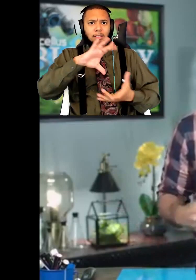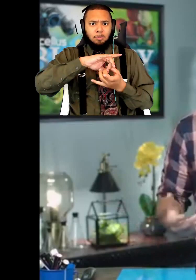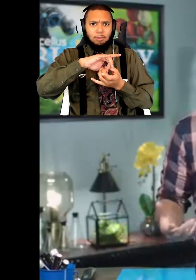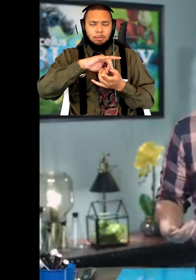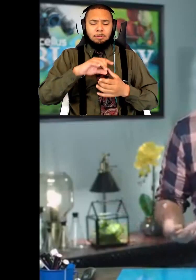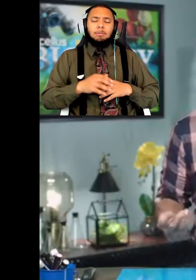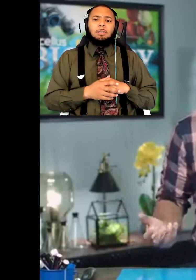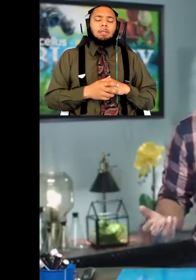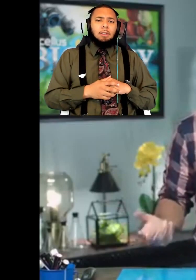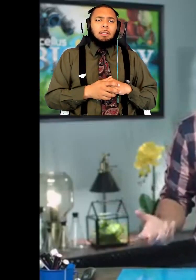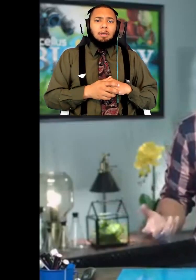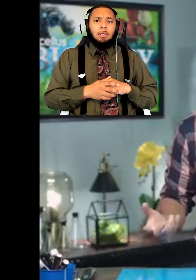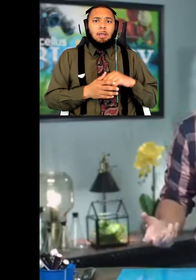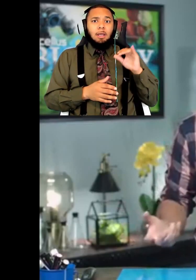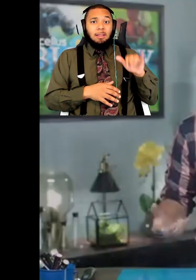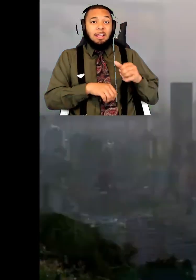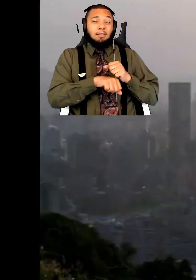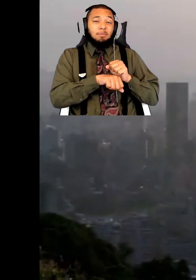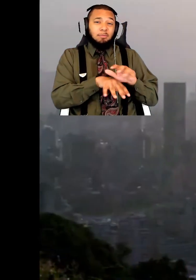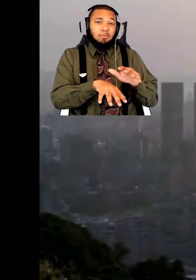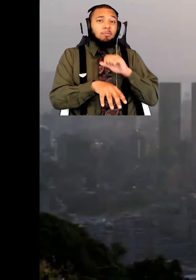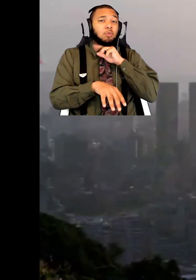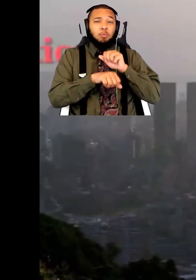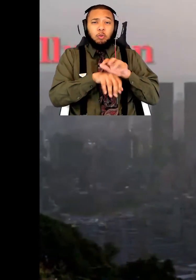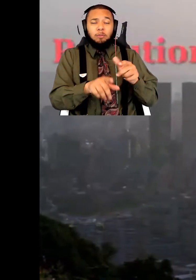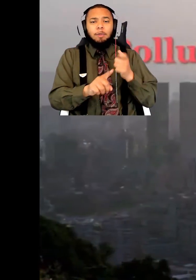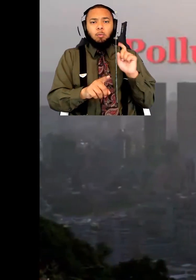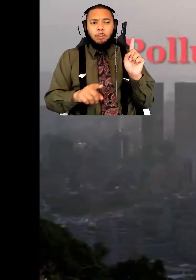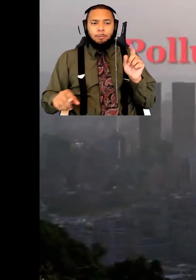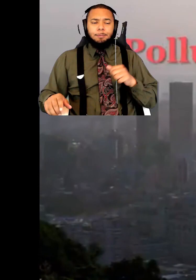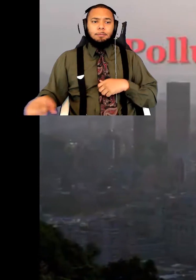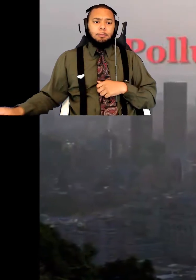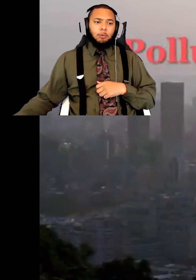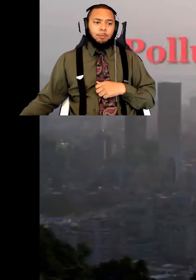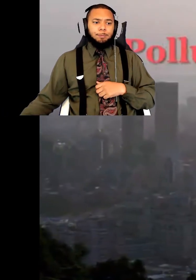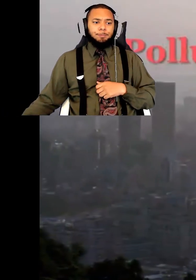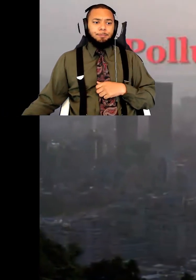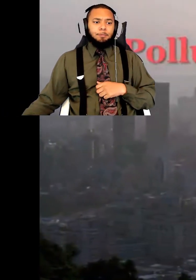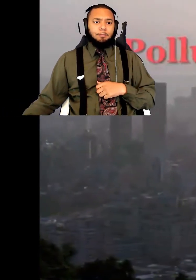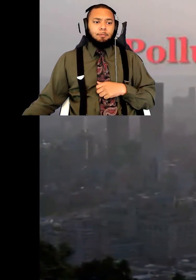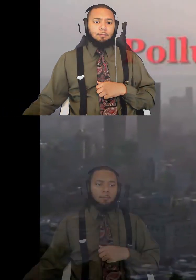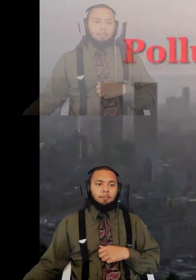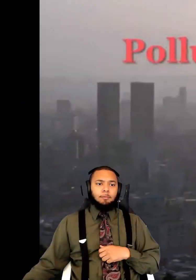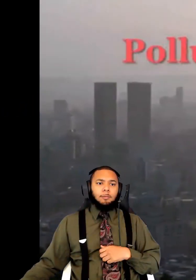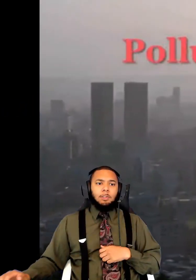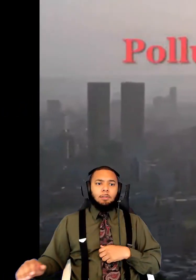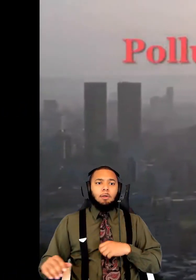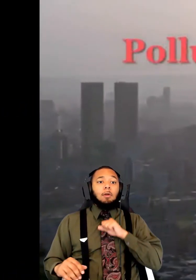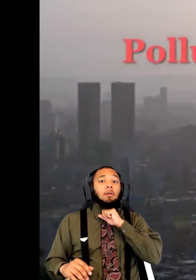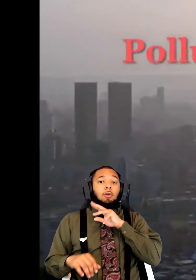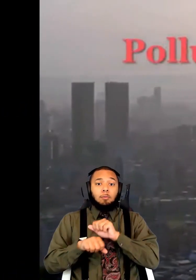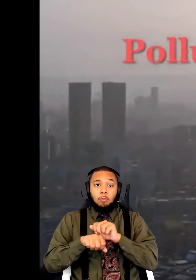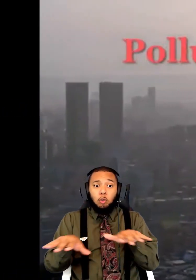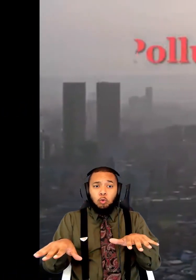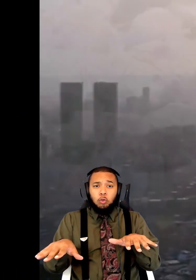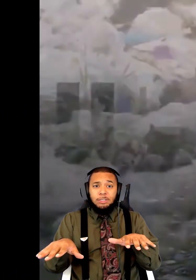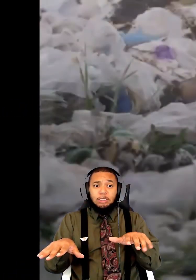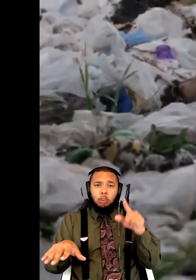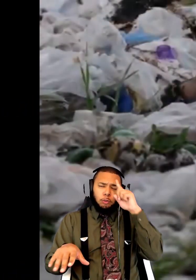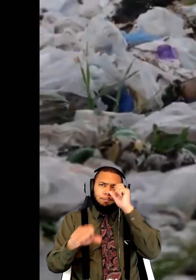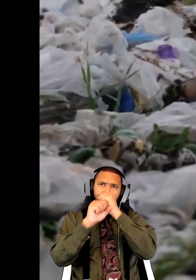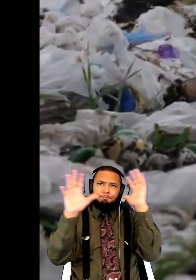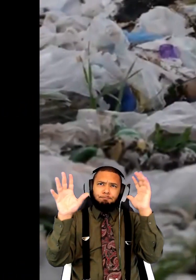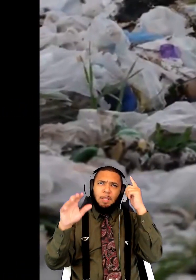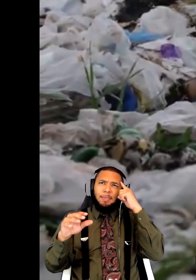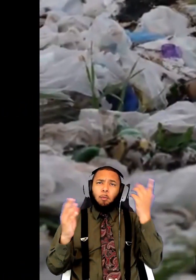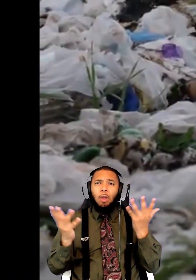and then the sources of where that pollution can come from. So when we think about pollution, or we hear that word pollution, probably that brings to